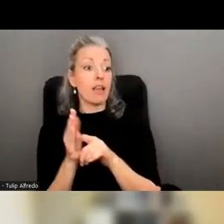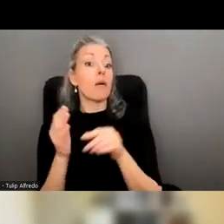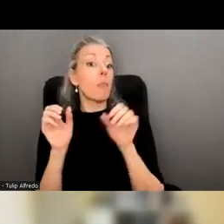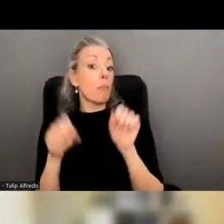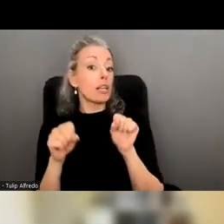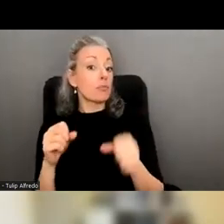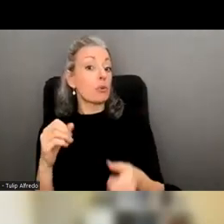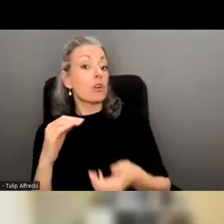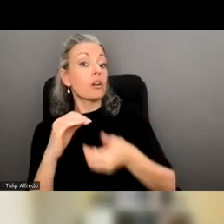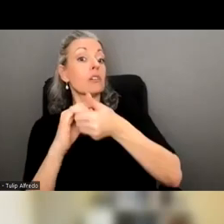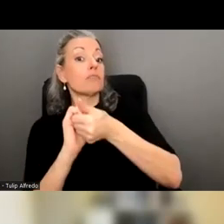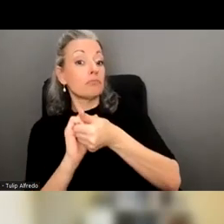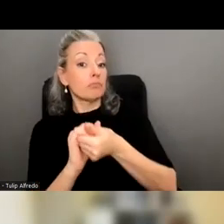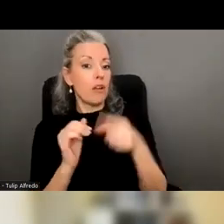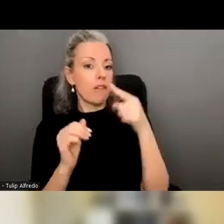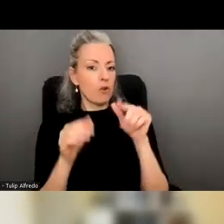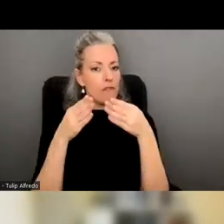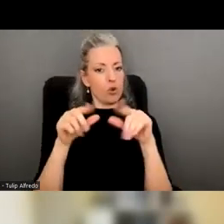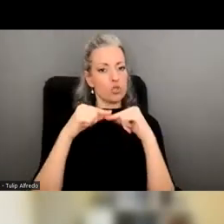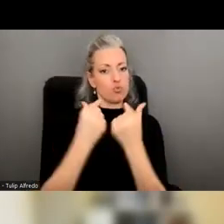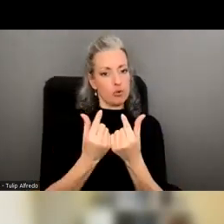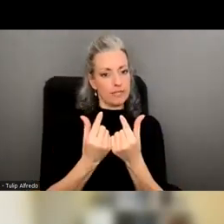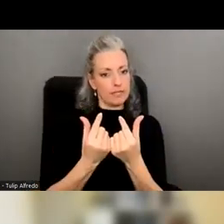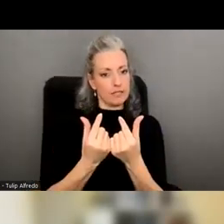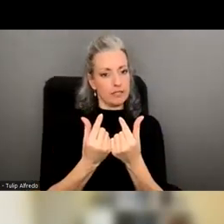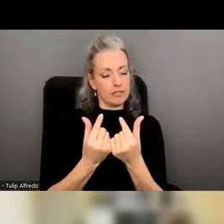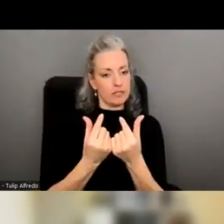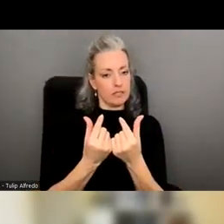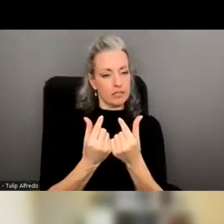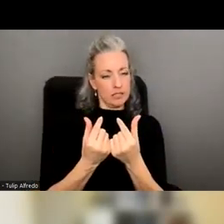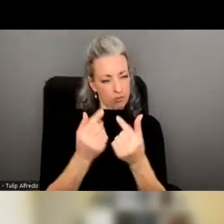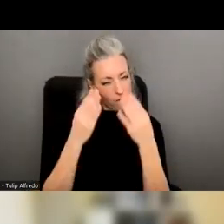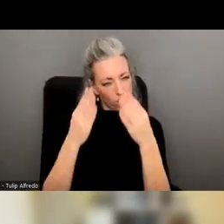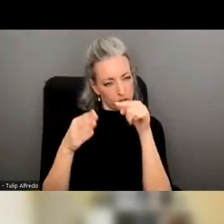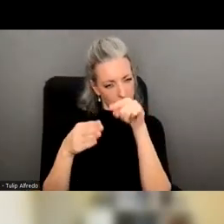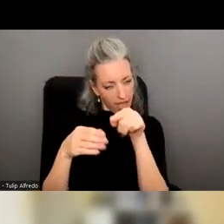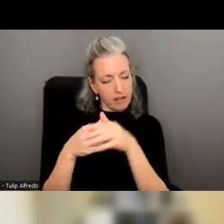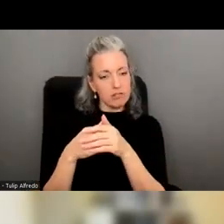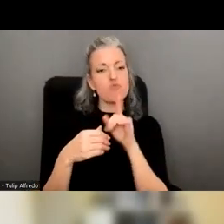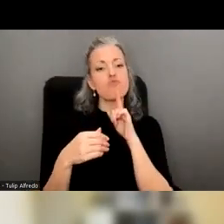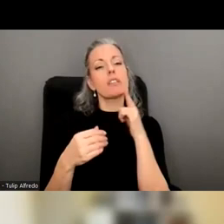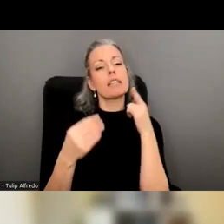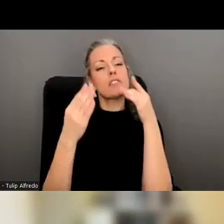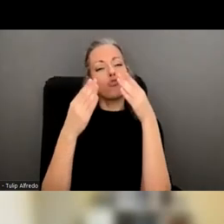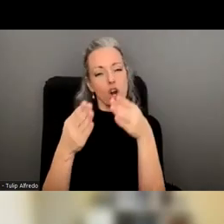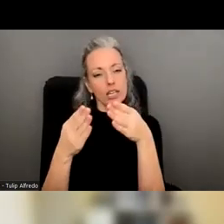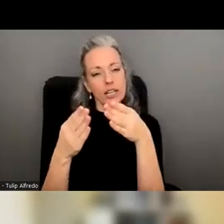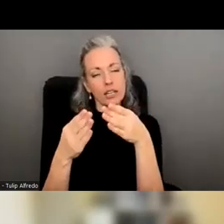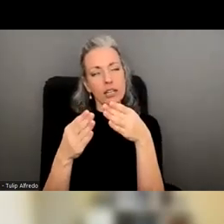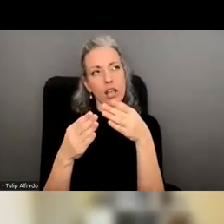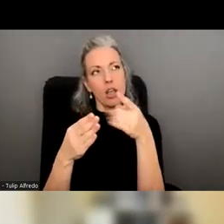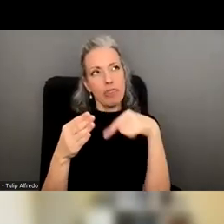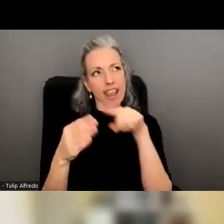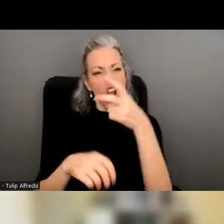groups based on particular groups that we're targeting. And we're going to be really targeting the hardest to reach,